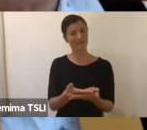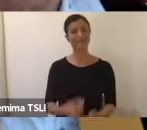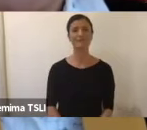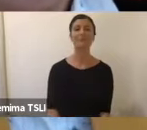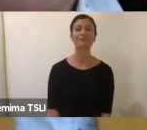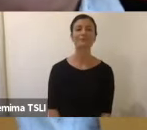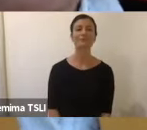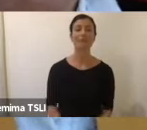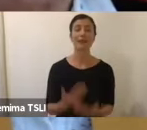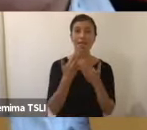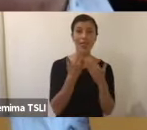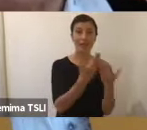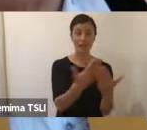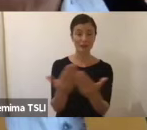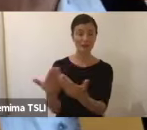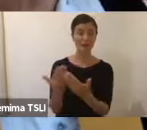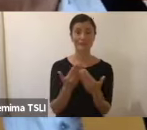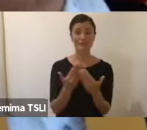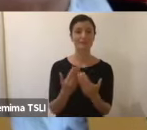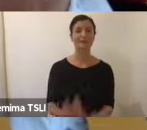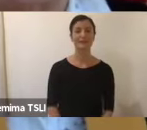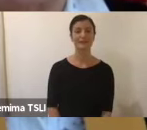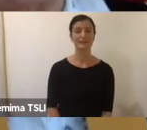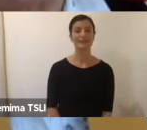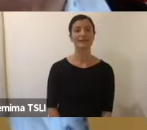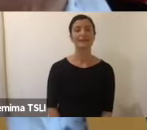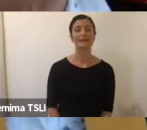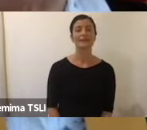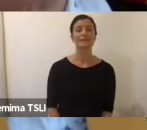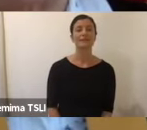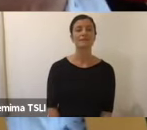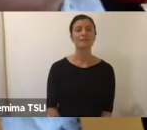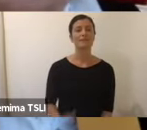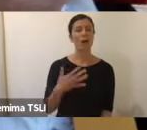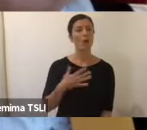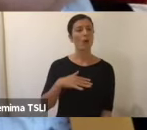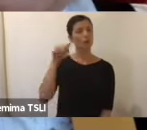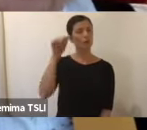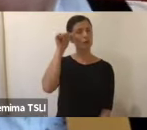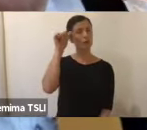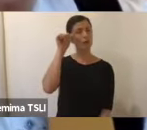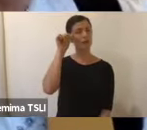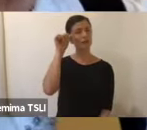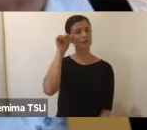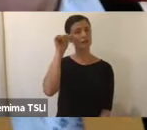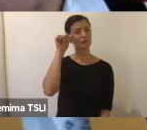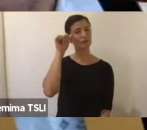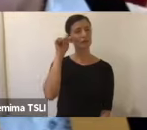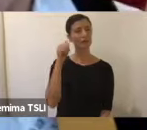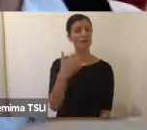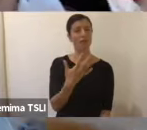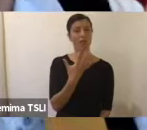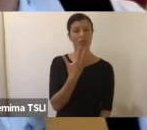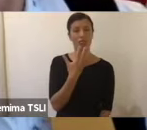spoken um I'd like to acknowledge that I think the the degree or the nature of the courage that I